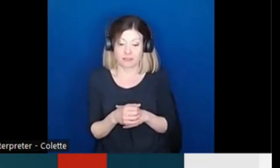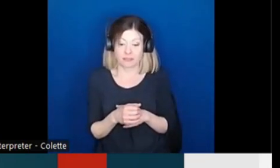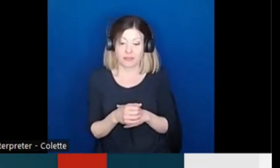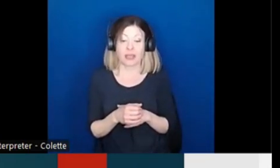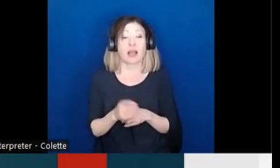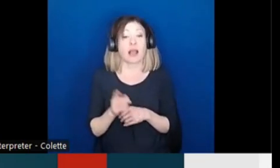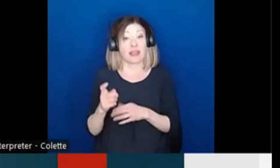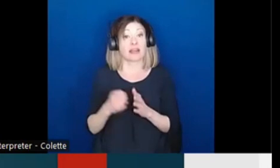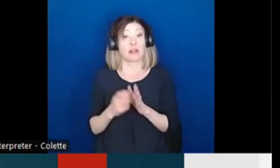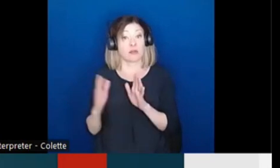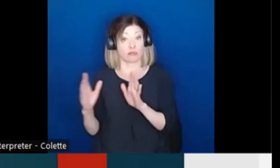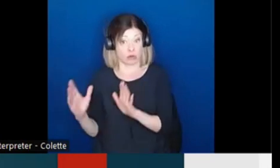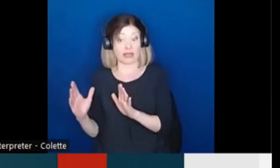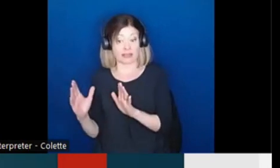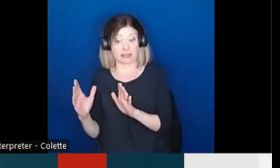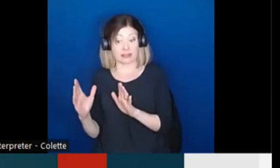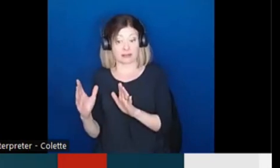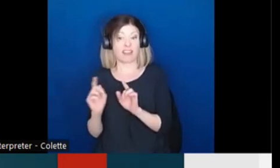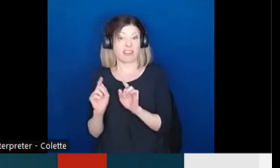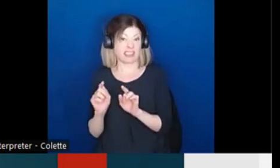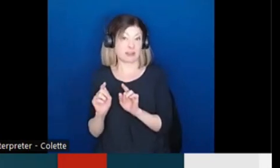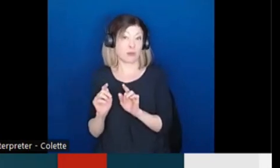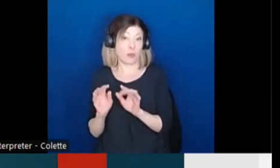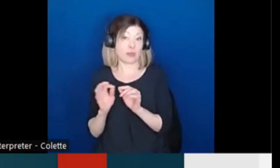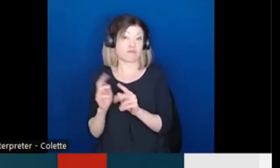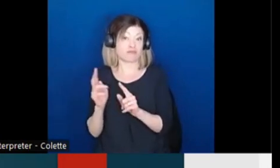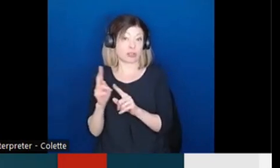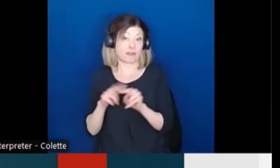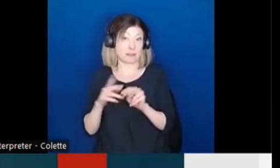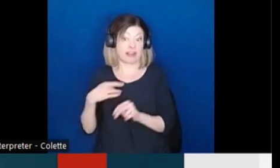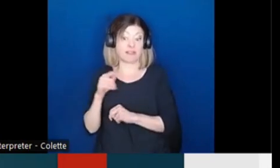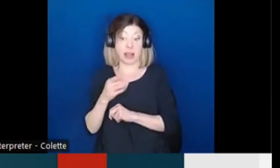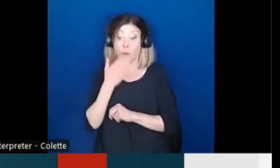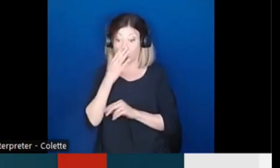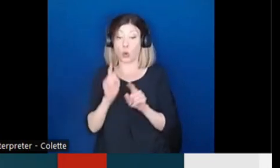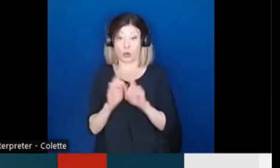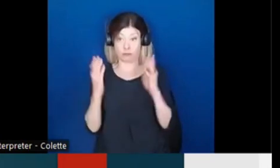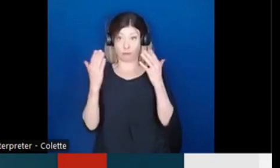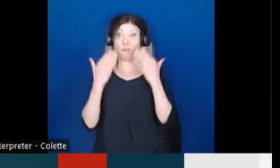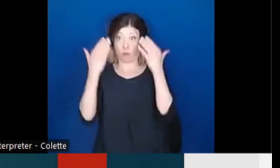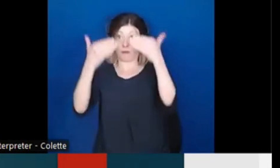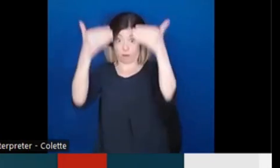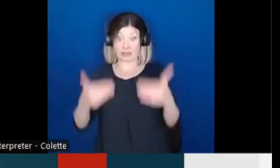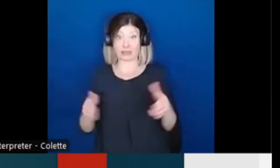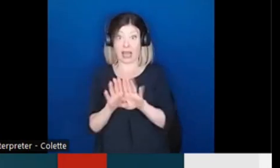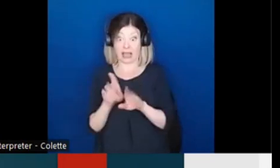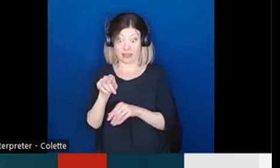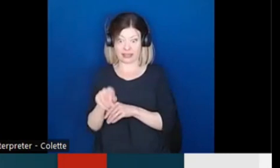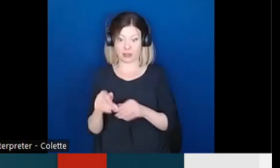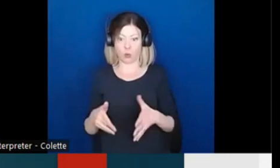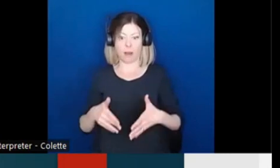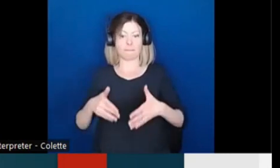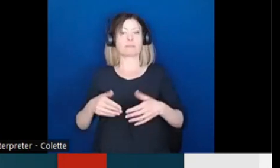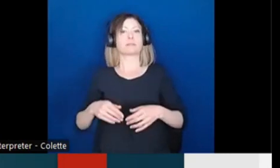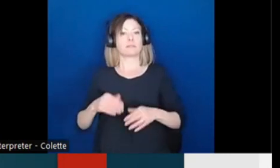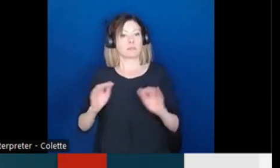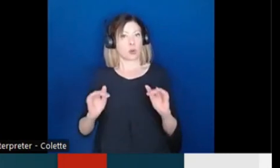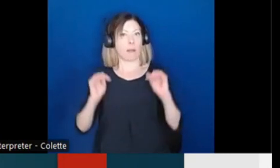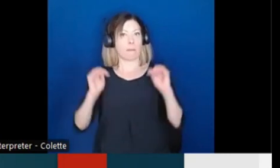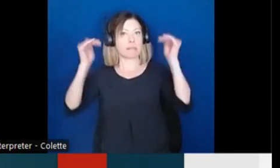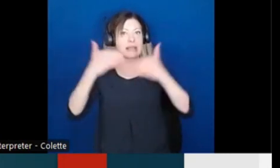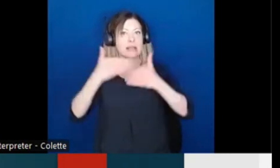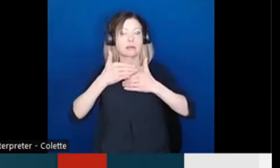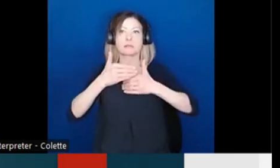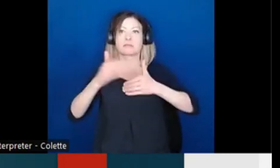corner, this is as they would have known it, looking at it from the front. So you've got quite an imposing doorway, kind of classically designed,